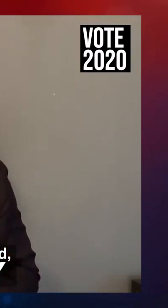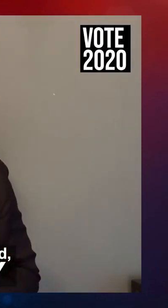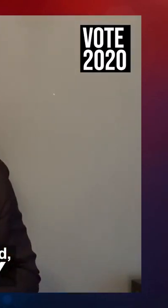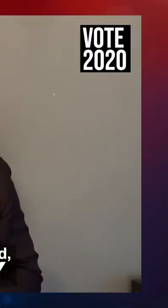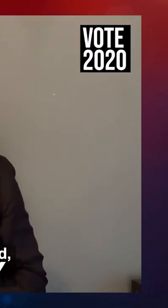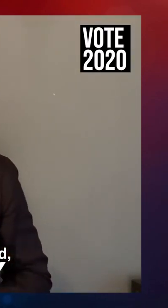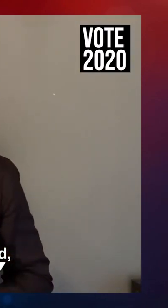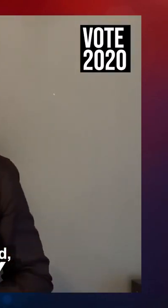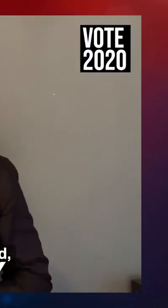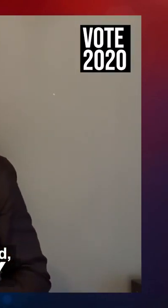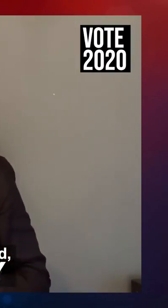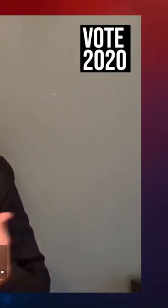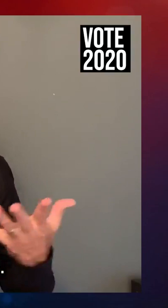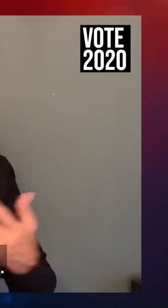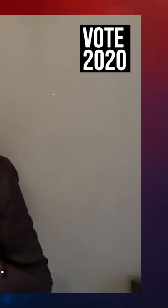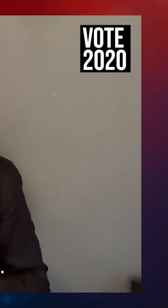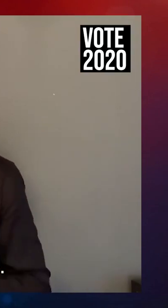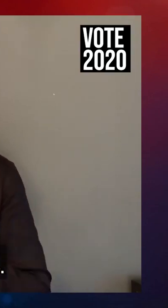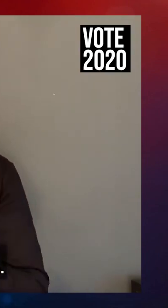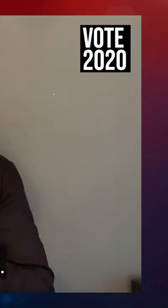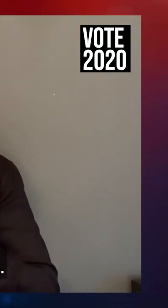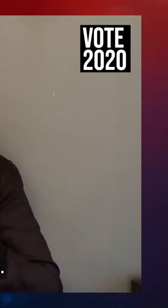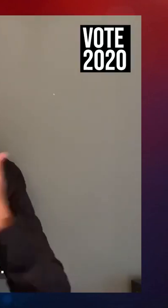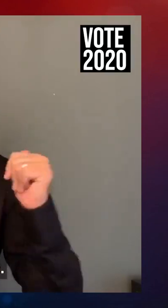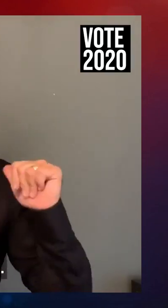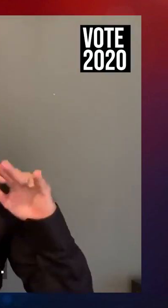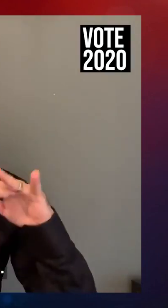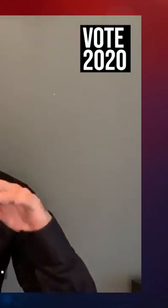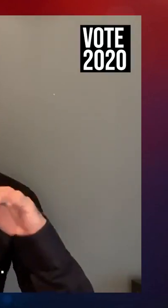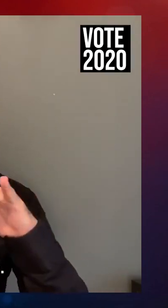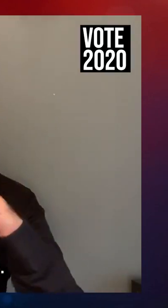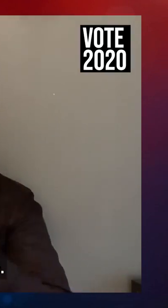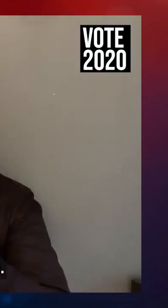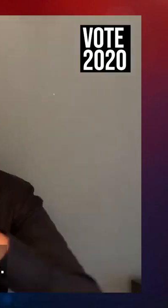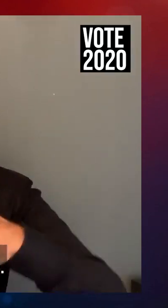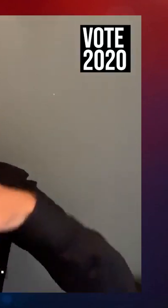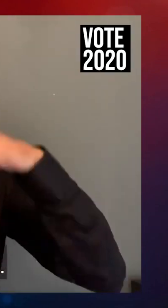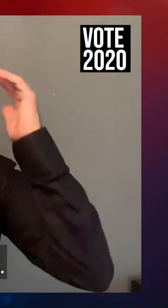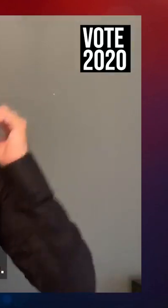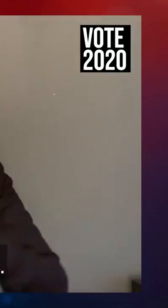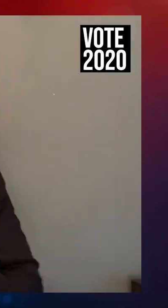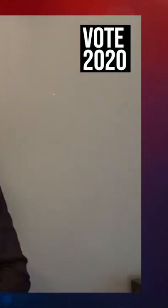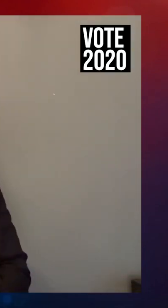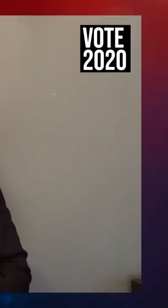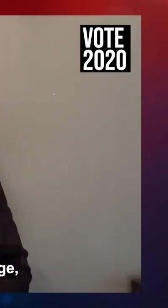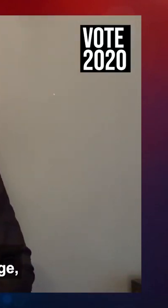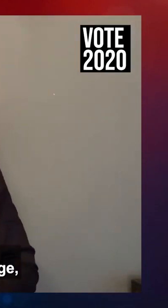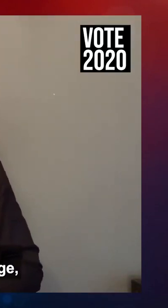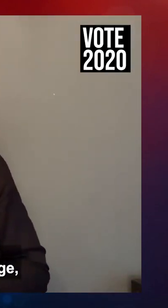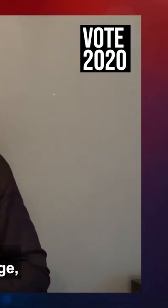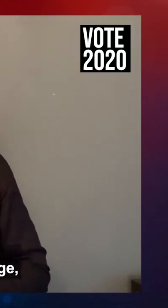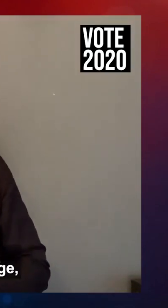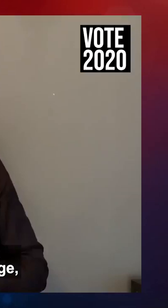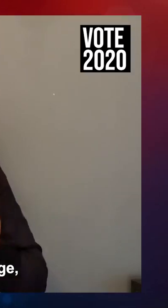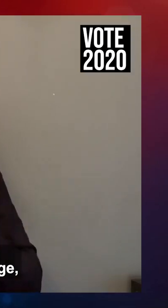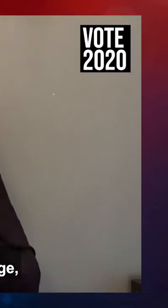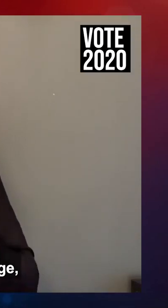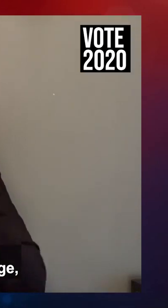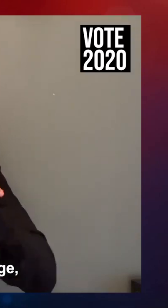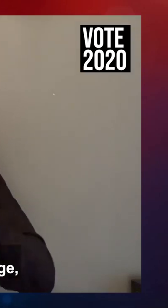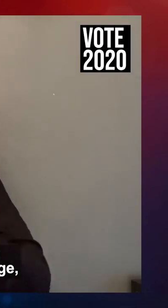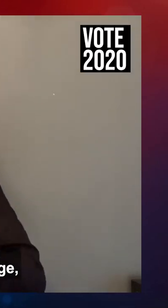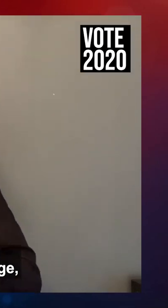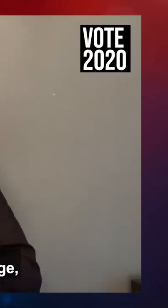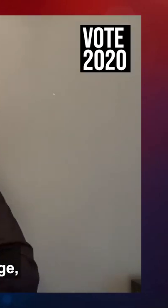it early. Give the post office time to get it where it needs to be. Often, you